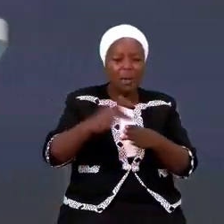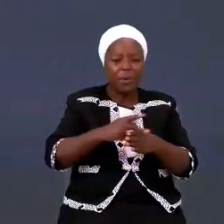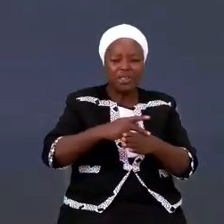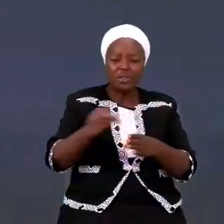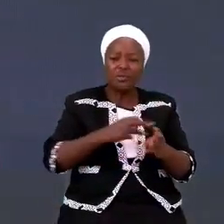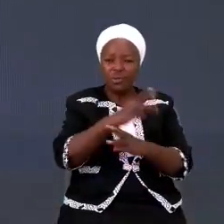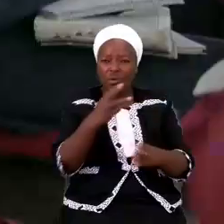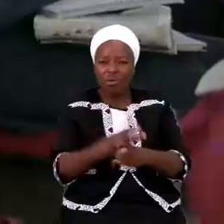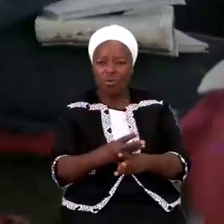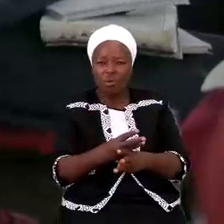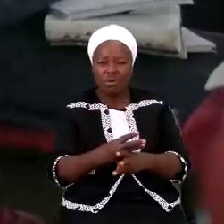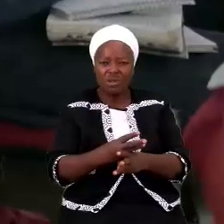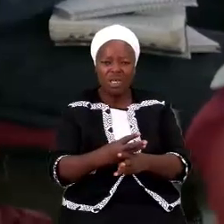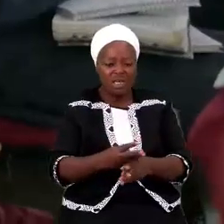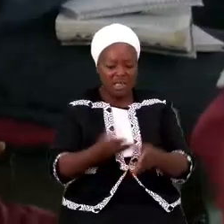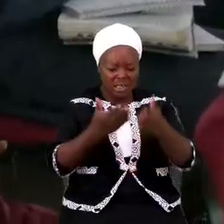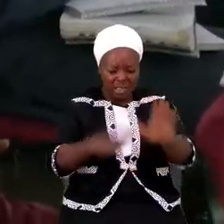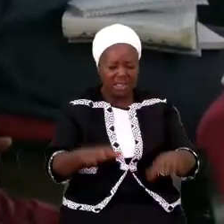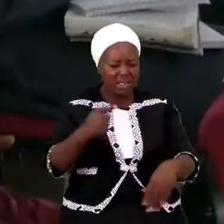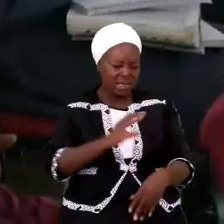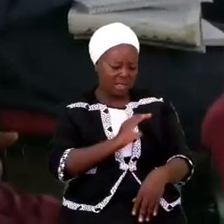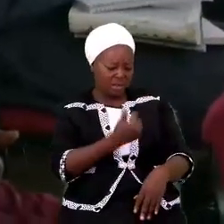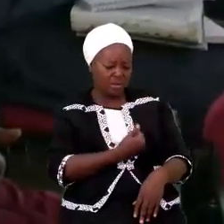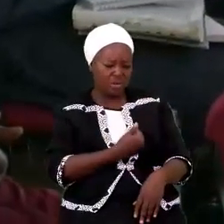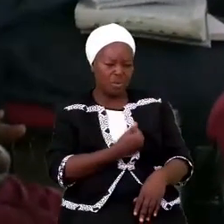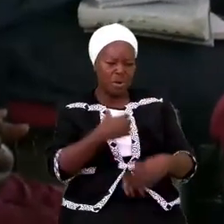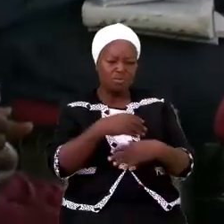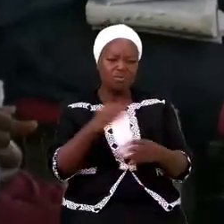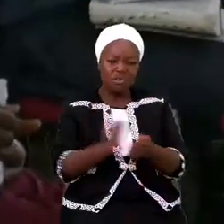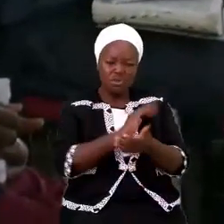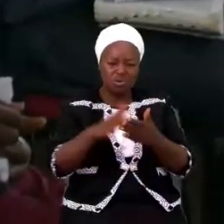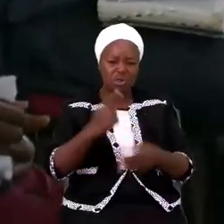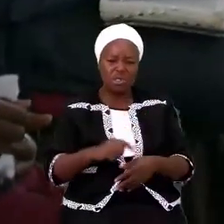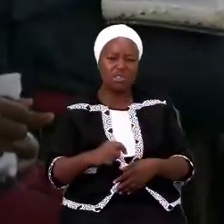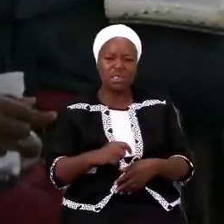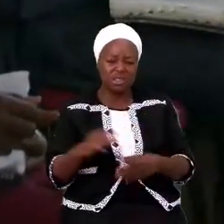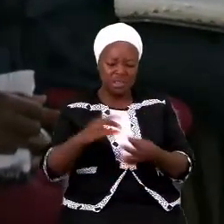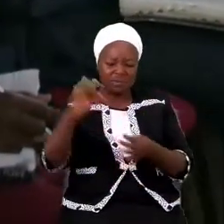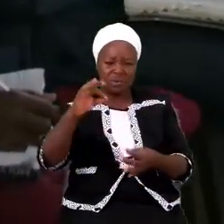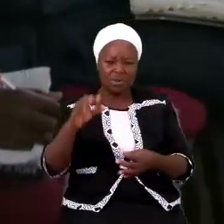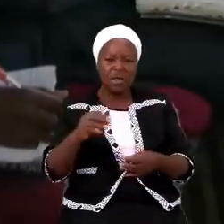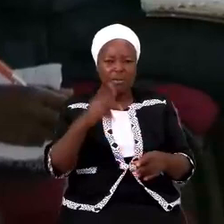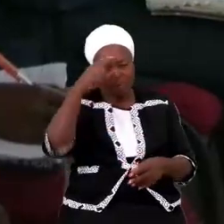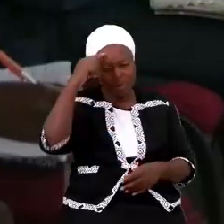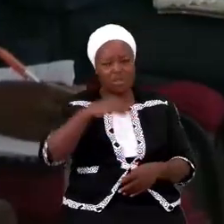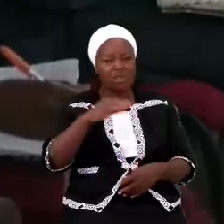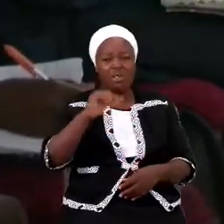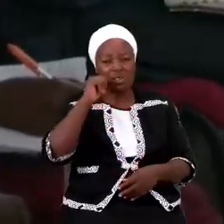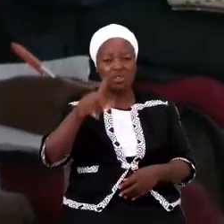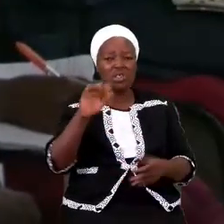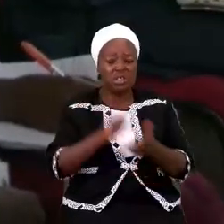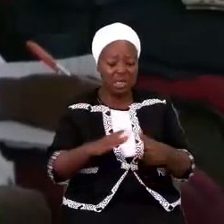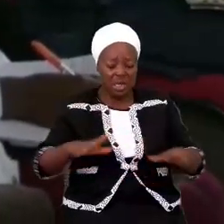in pleasure is dead while she liveth. She that liveth in fornication, she